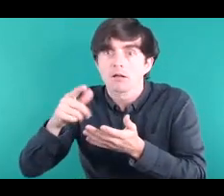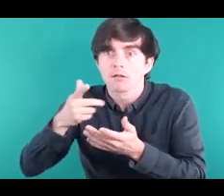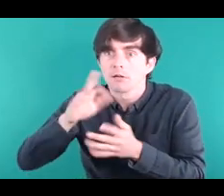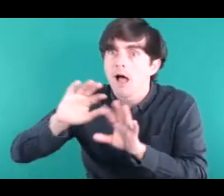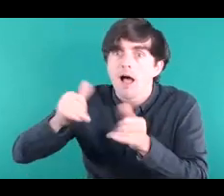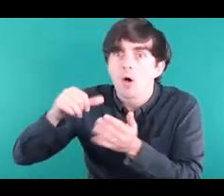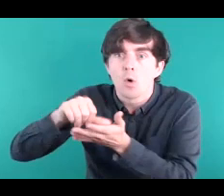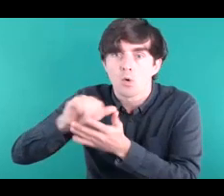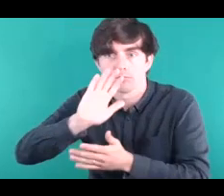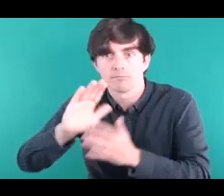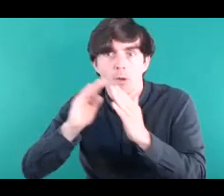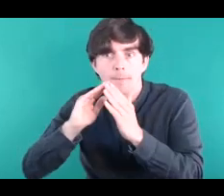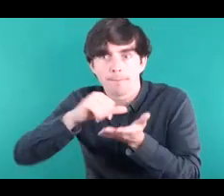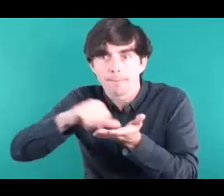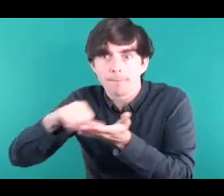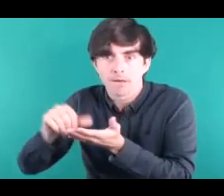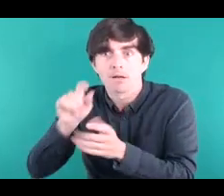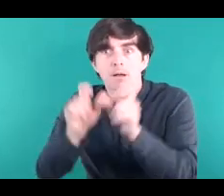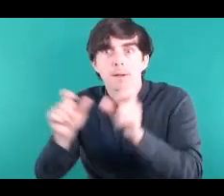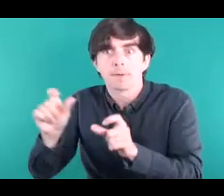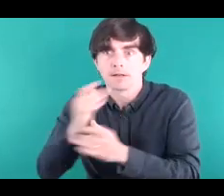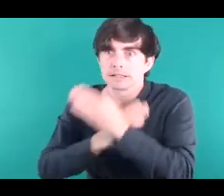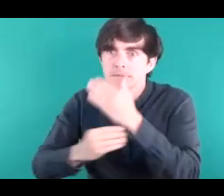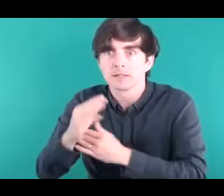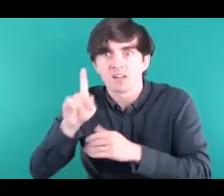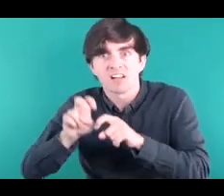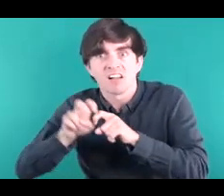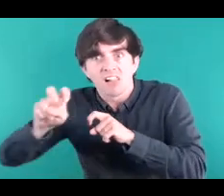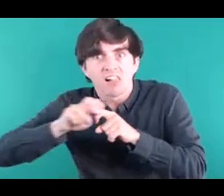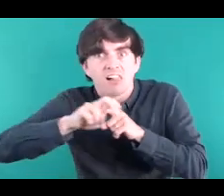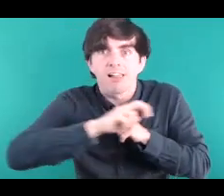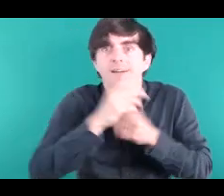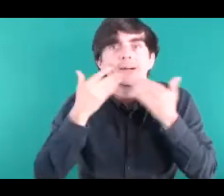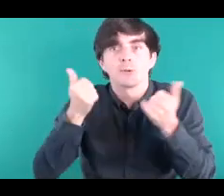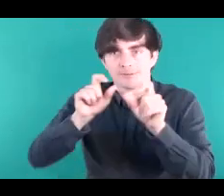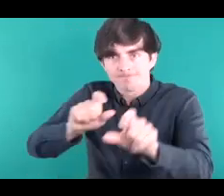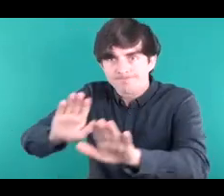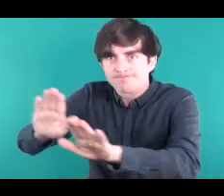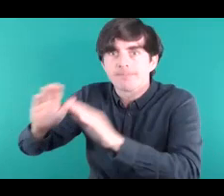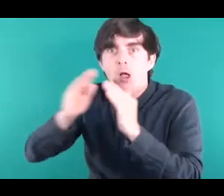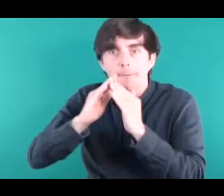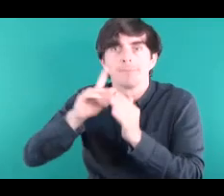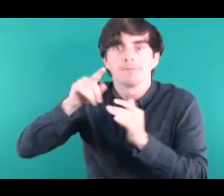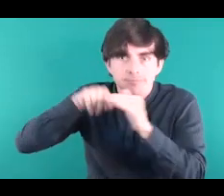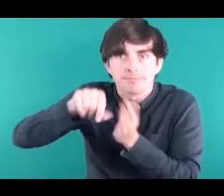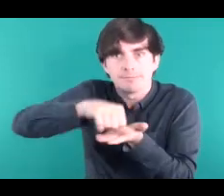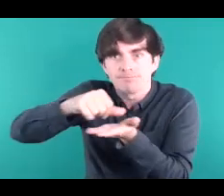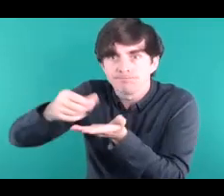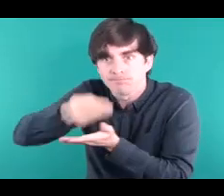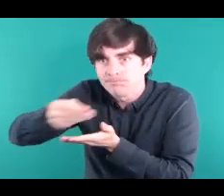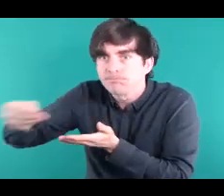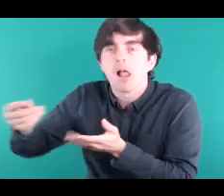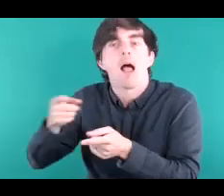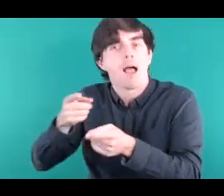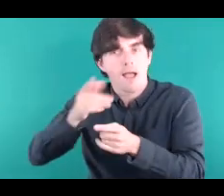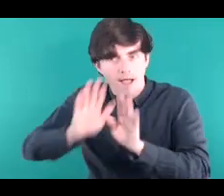Africa, they had special days where people with disability and elderly people could go and pick up the benefits so that they